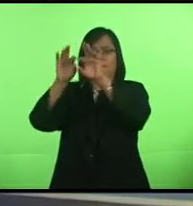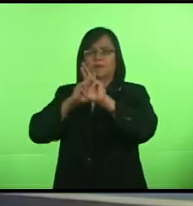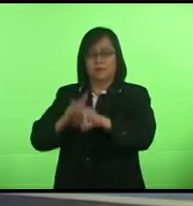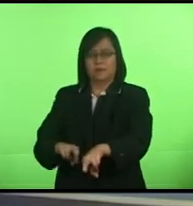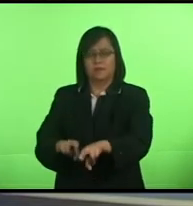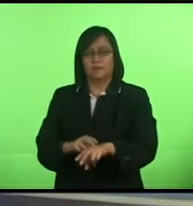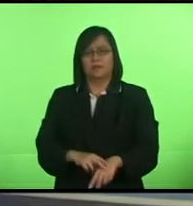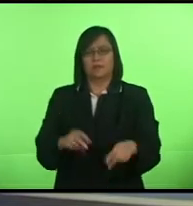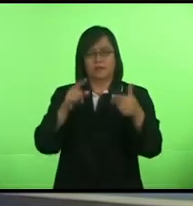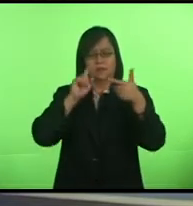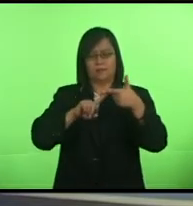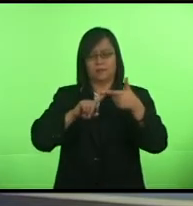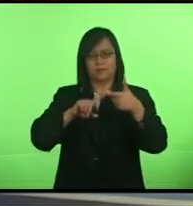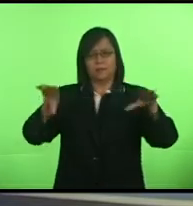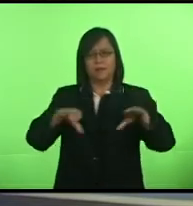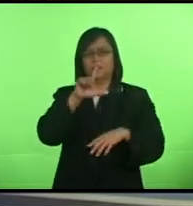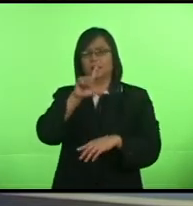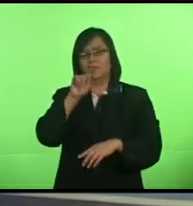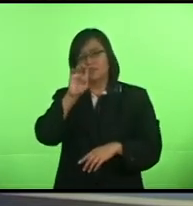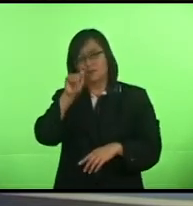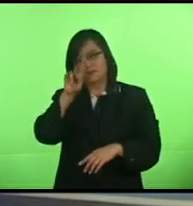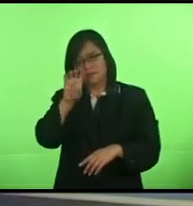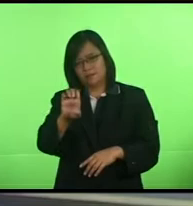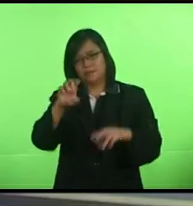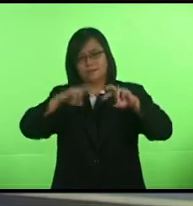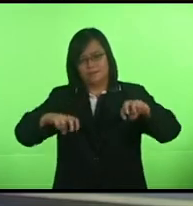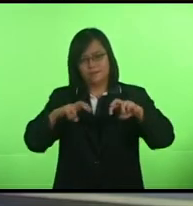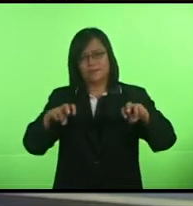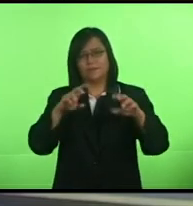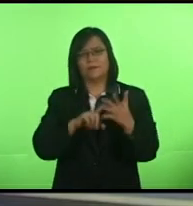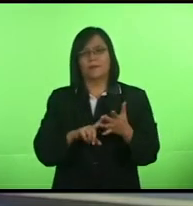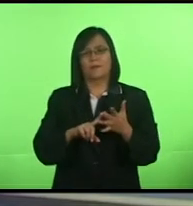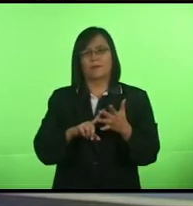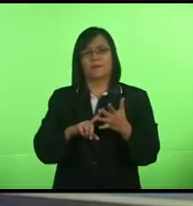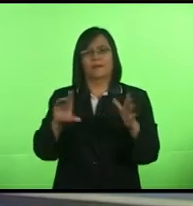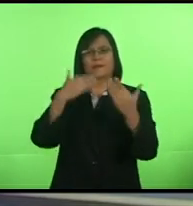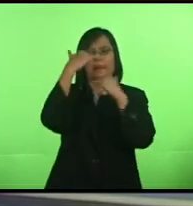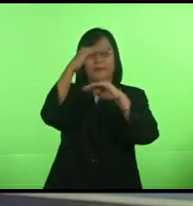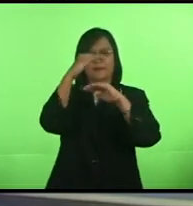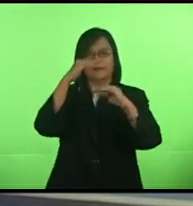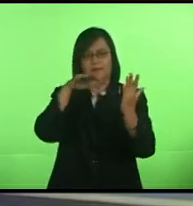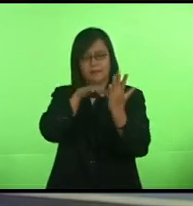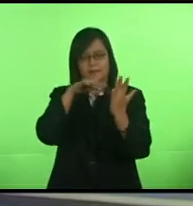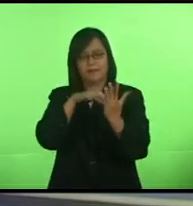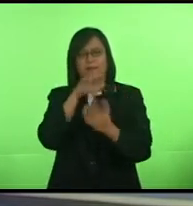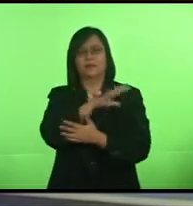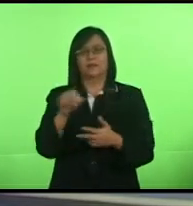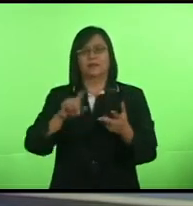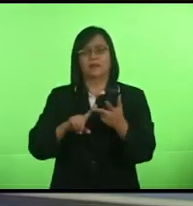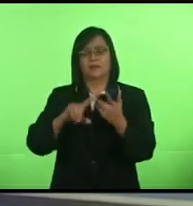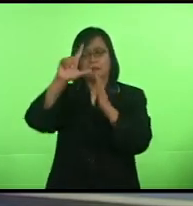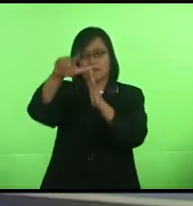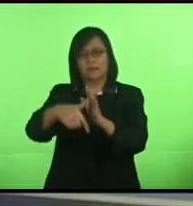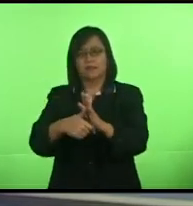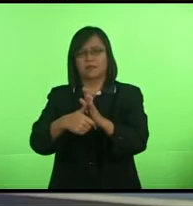review. Next, you list the limitations of the study, and later you discuss the implications of the study